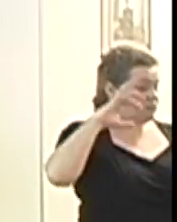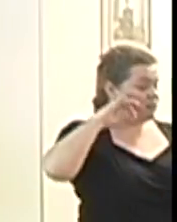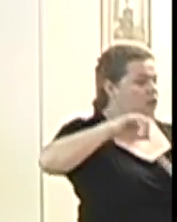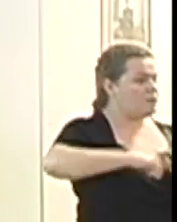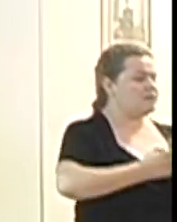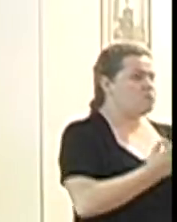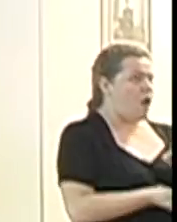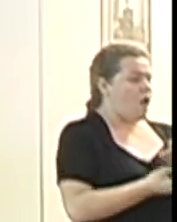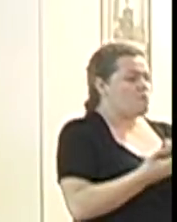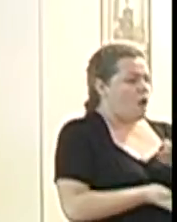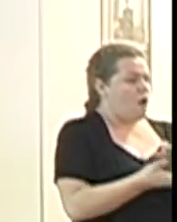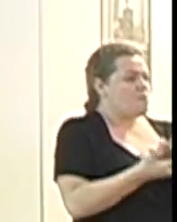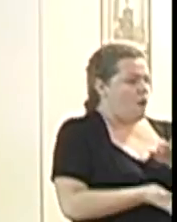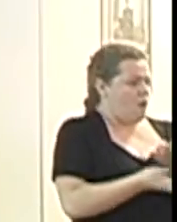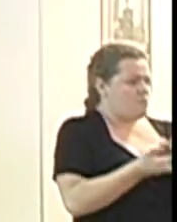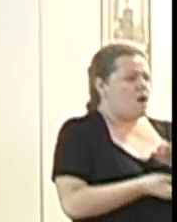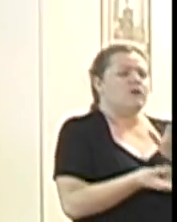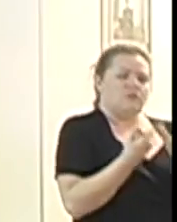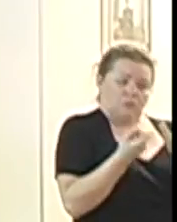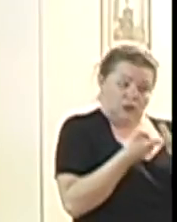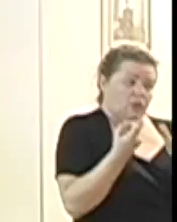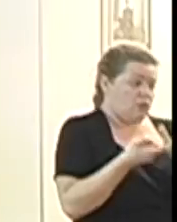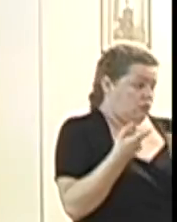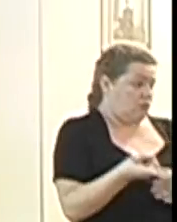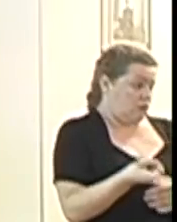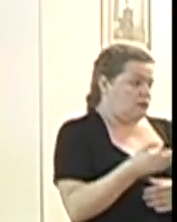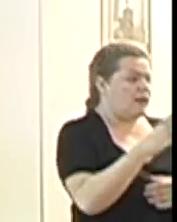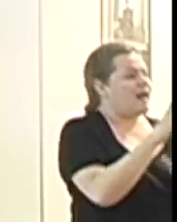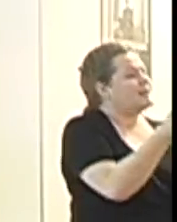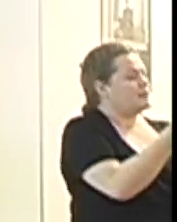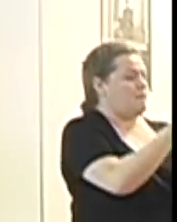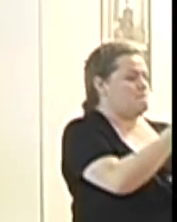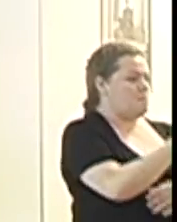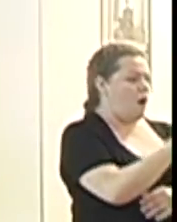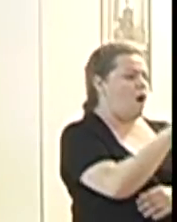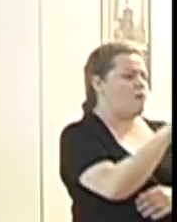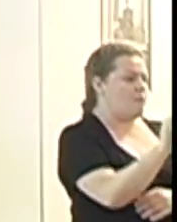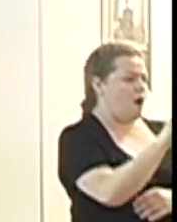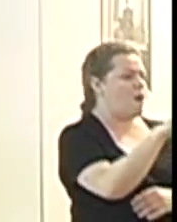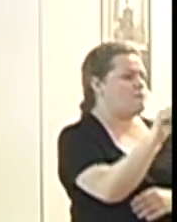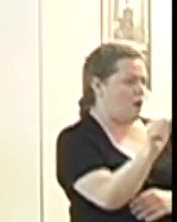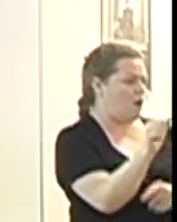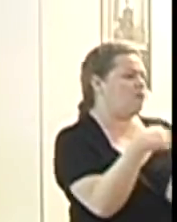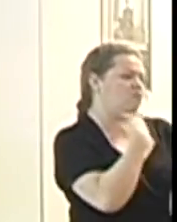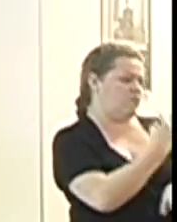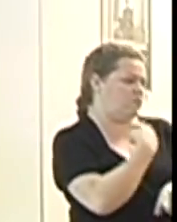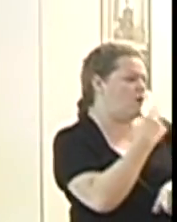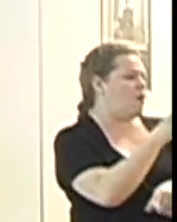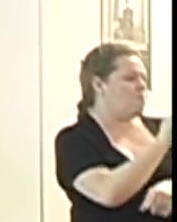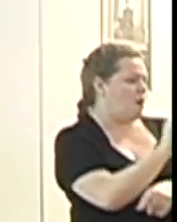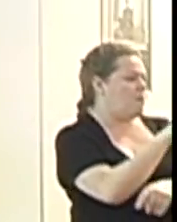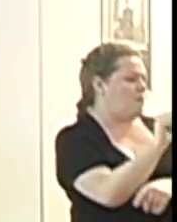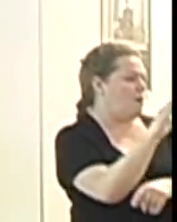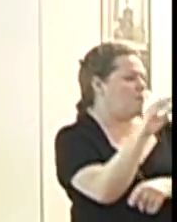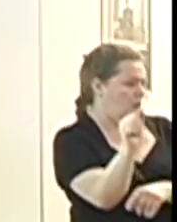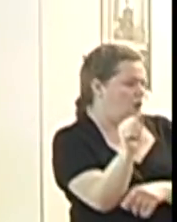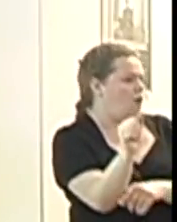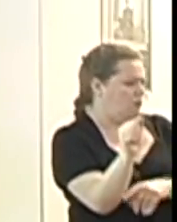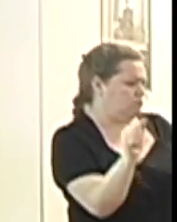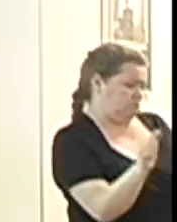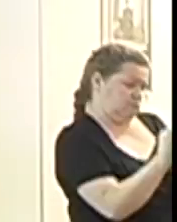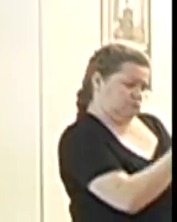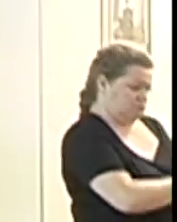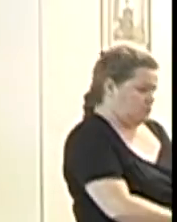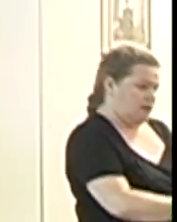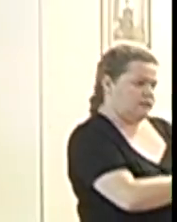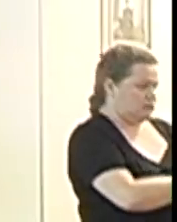where children produce repetitive strings, like ba, ba, ba. And we see it at work in early manual gesture and